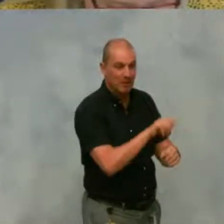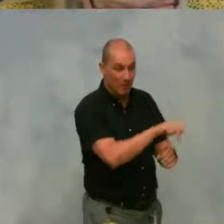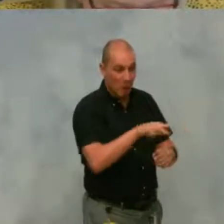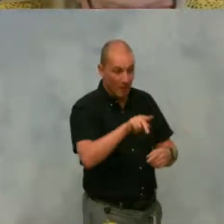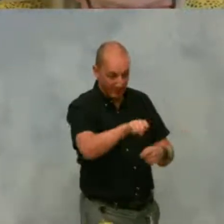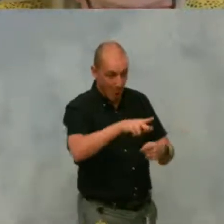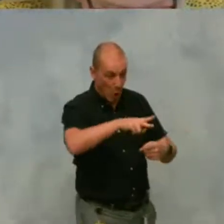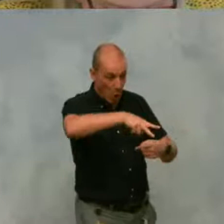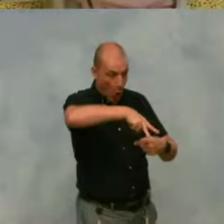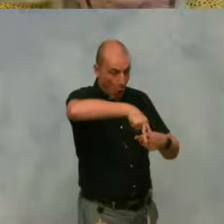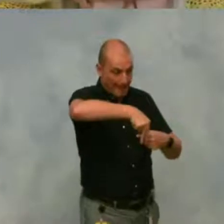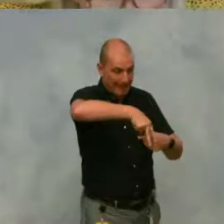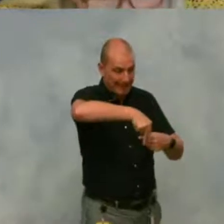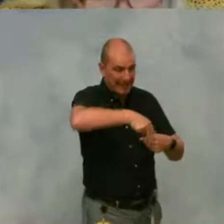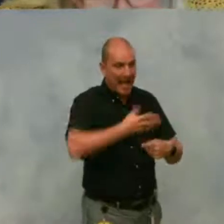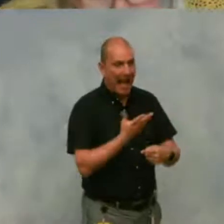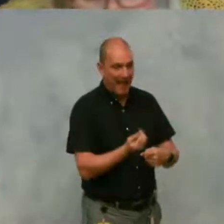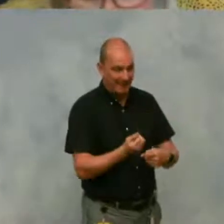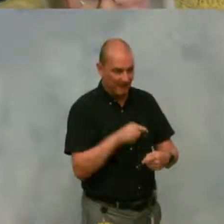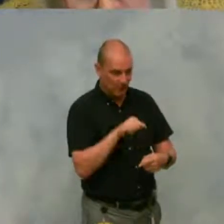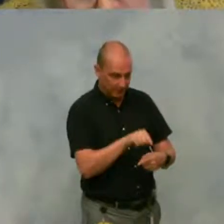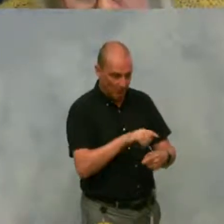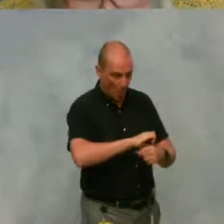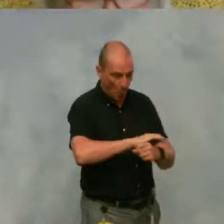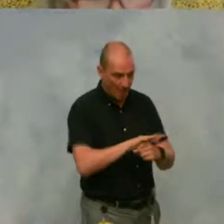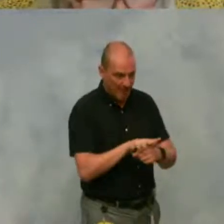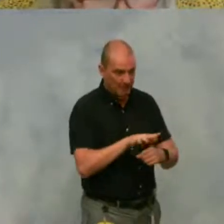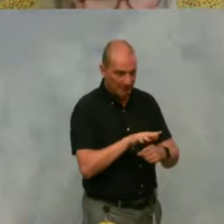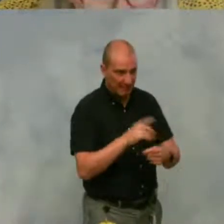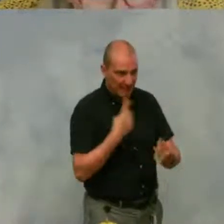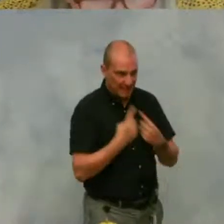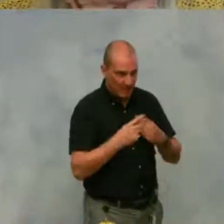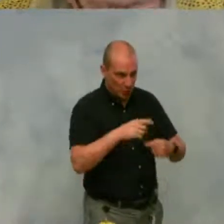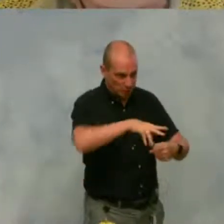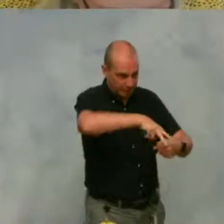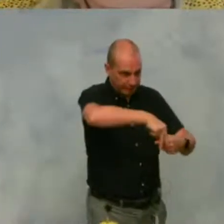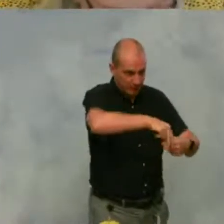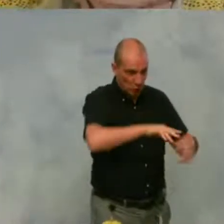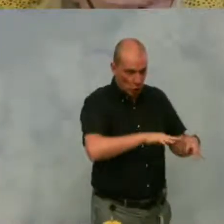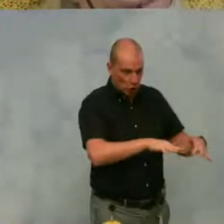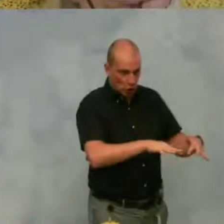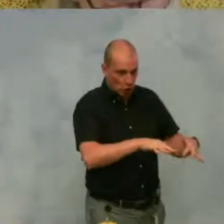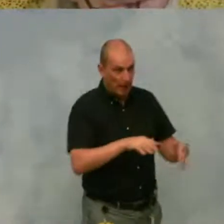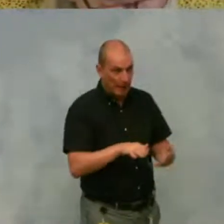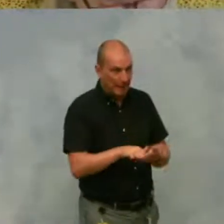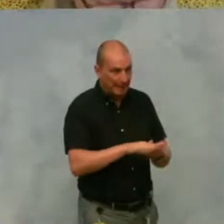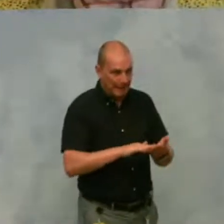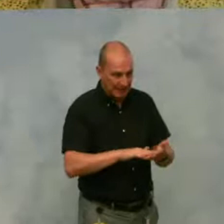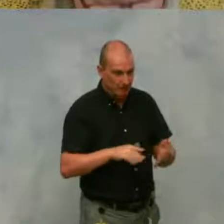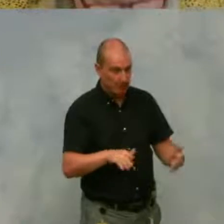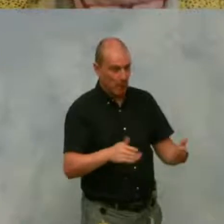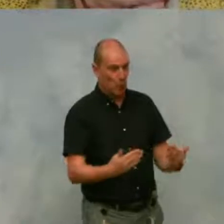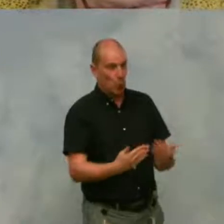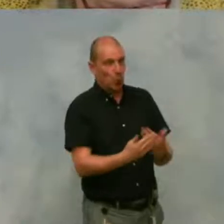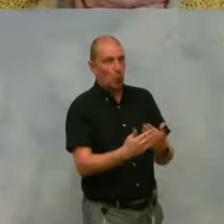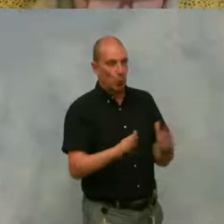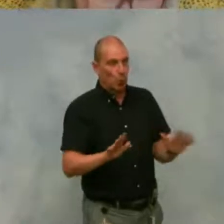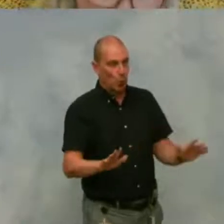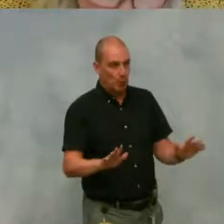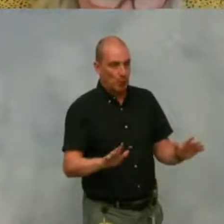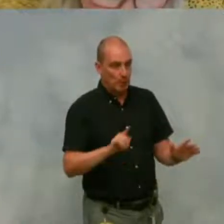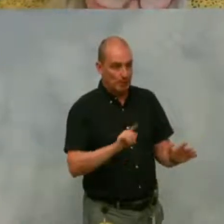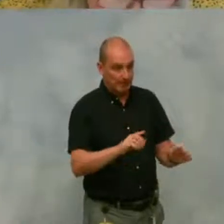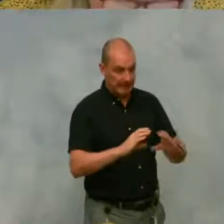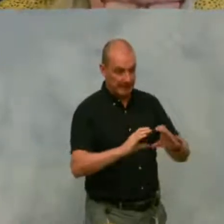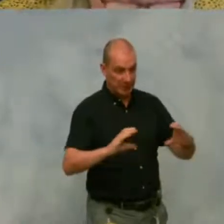our COVID costs. That means the figures that we're reporting here are quite different than you would expect. And at section 5, you can see that the year-end